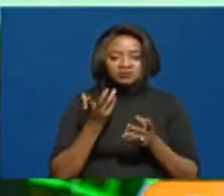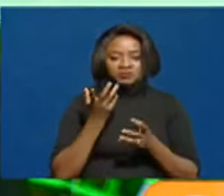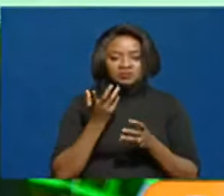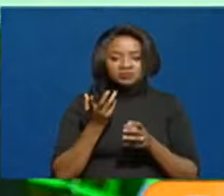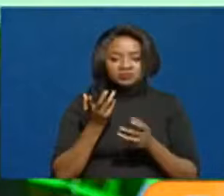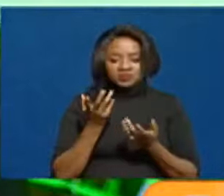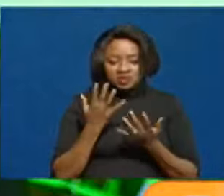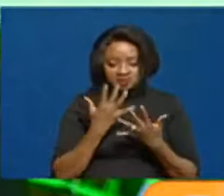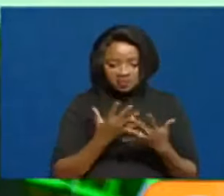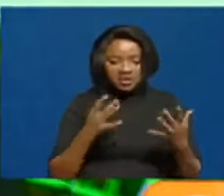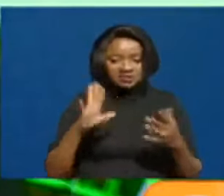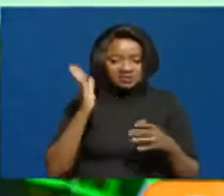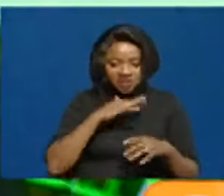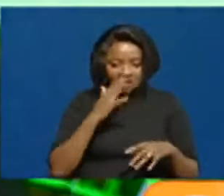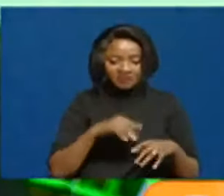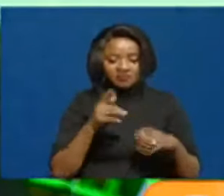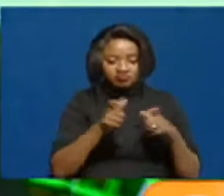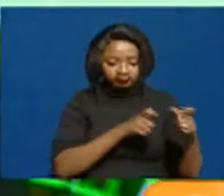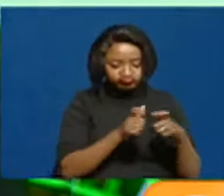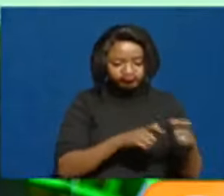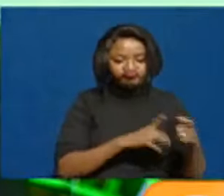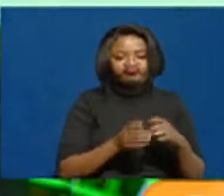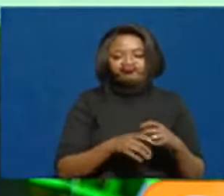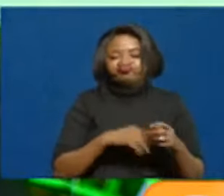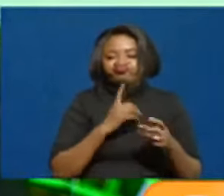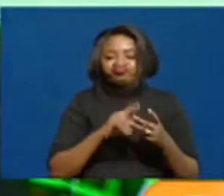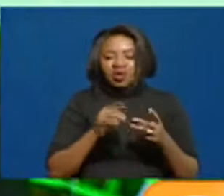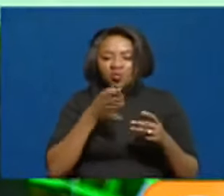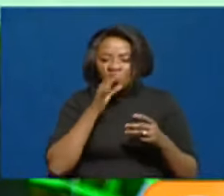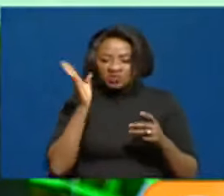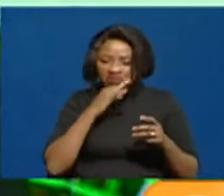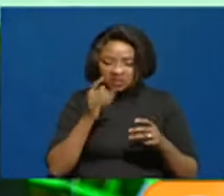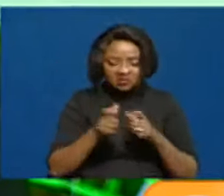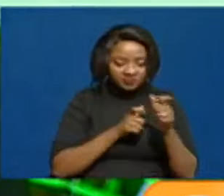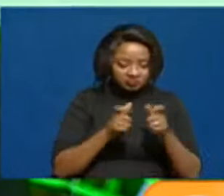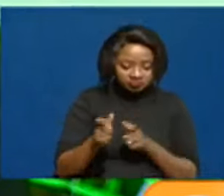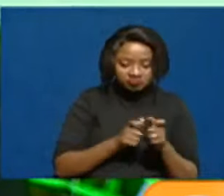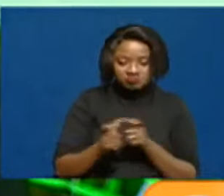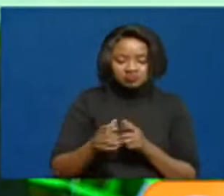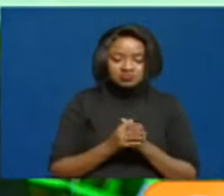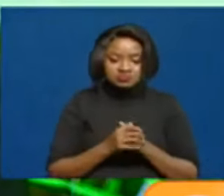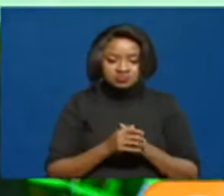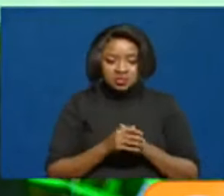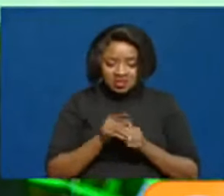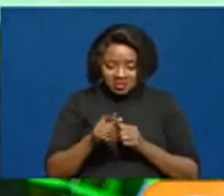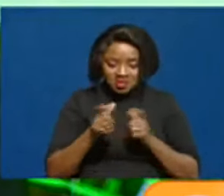of all municipality services in those six